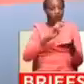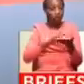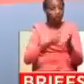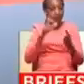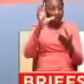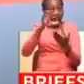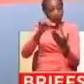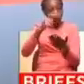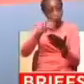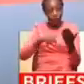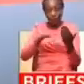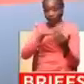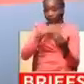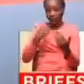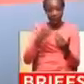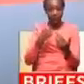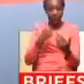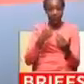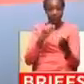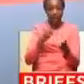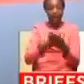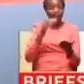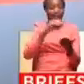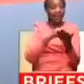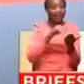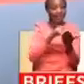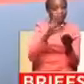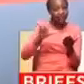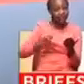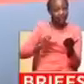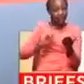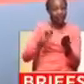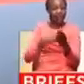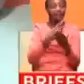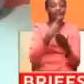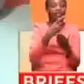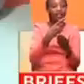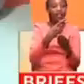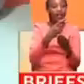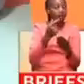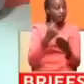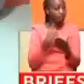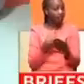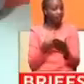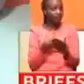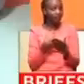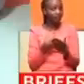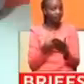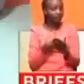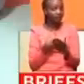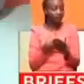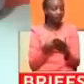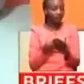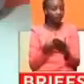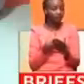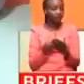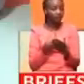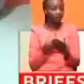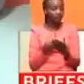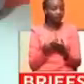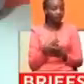So again, he sends a lady, and he tells her to tell me, or he's communicating through her,